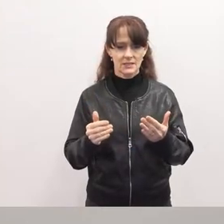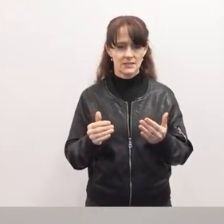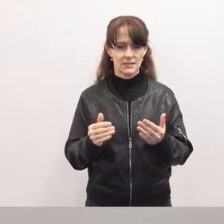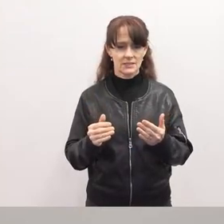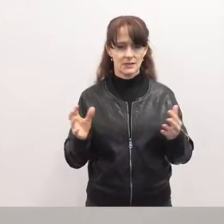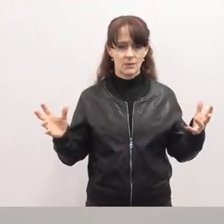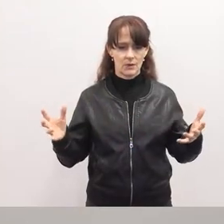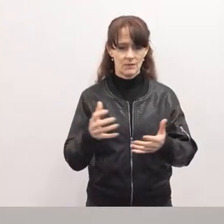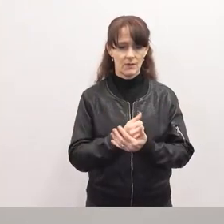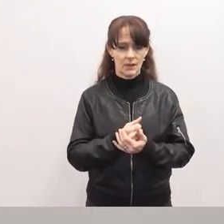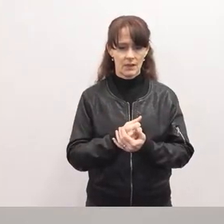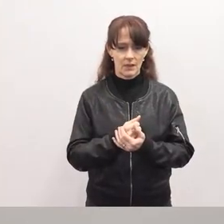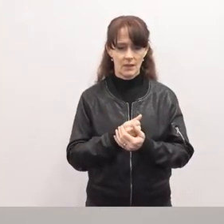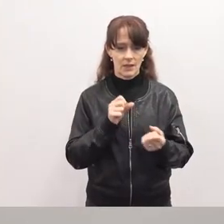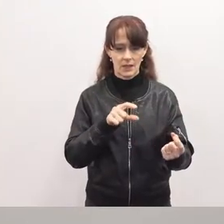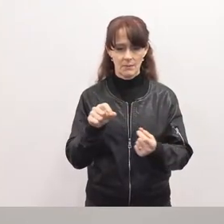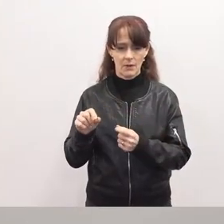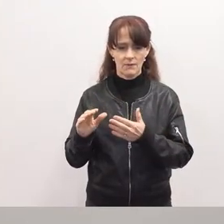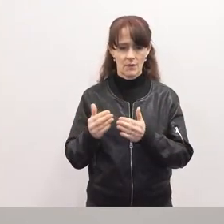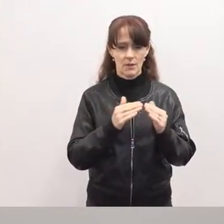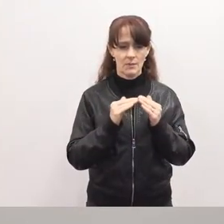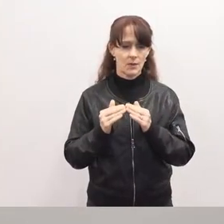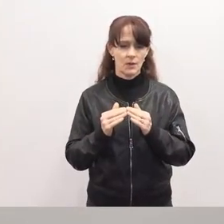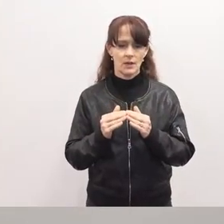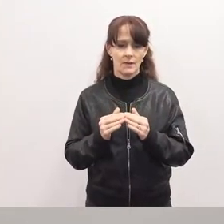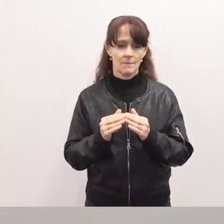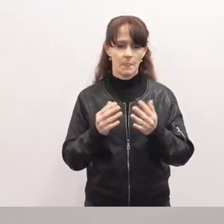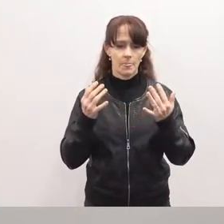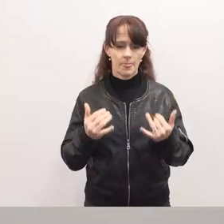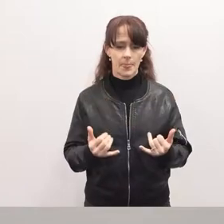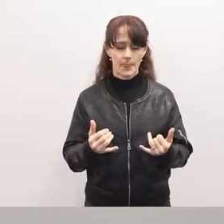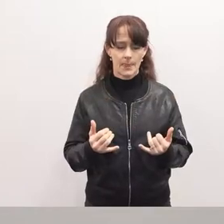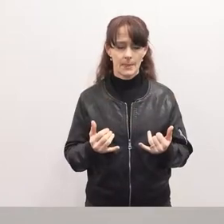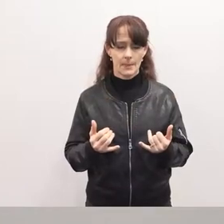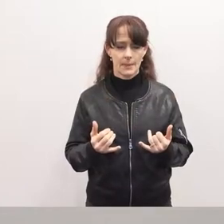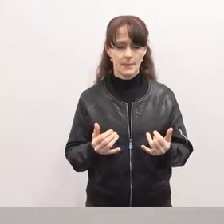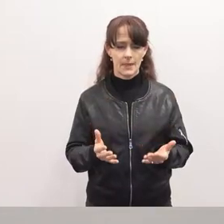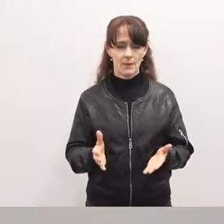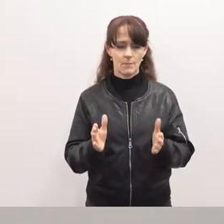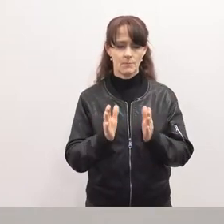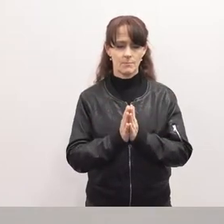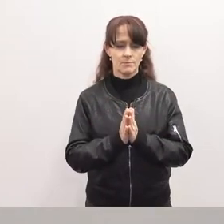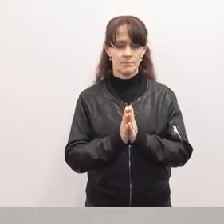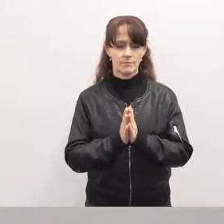we've gathered input from the community, and now we're asking